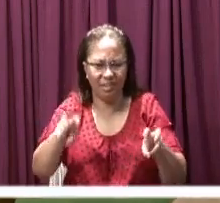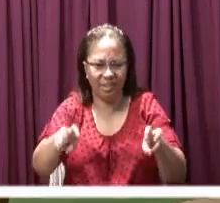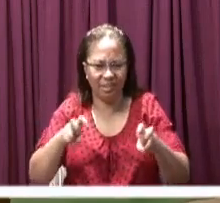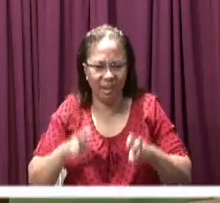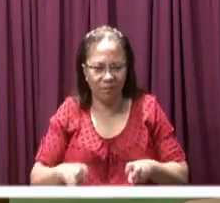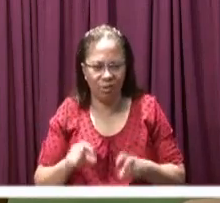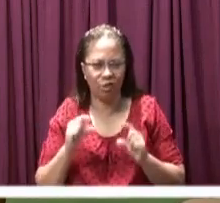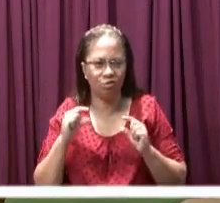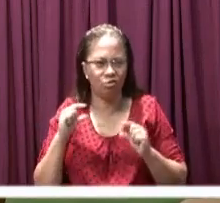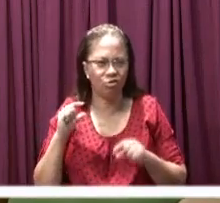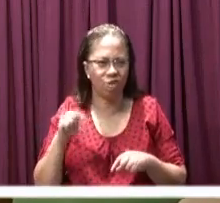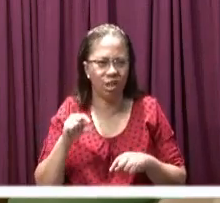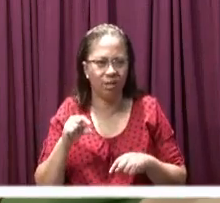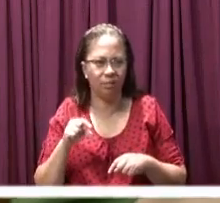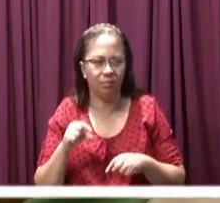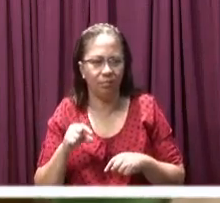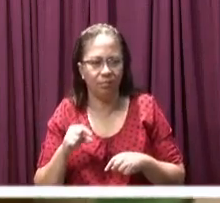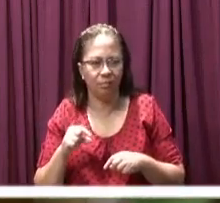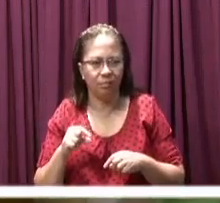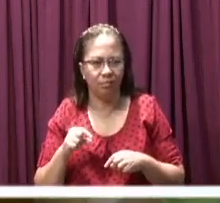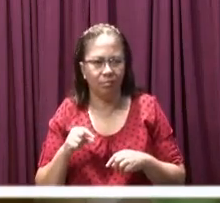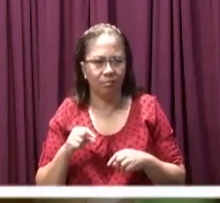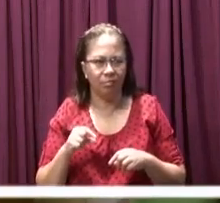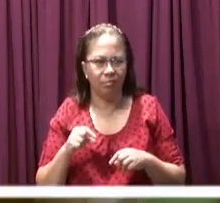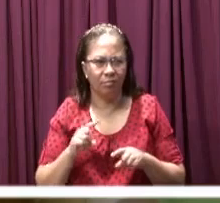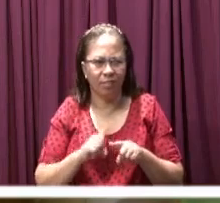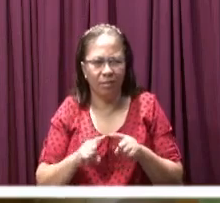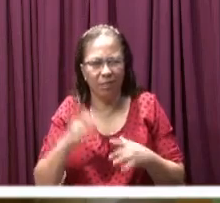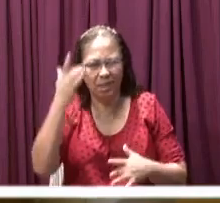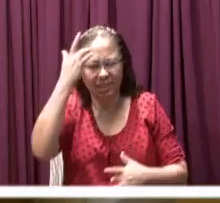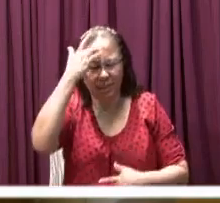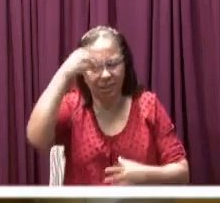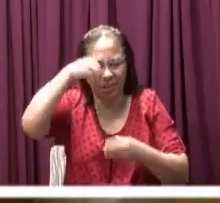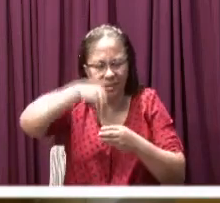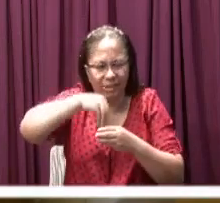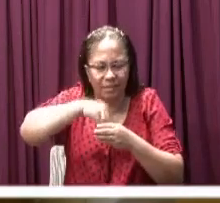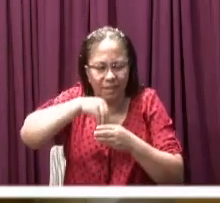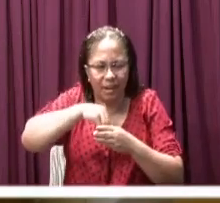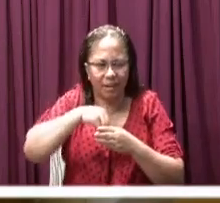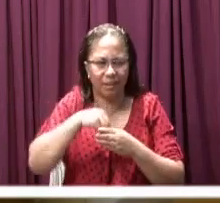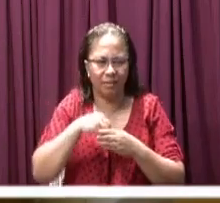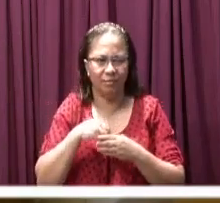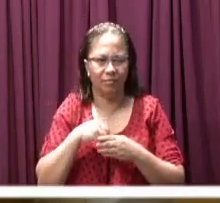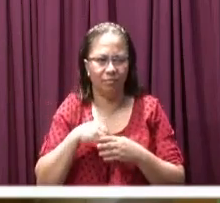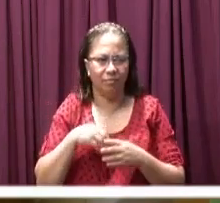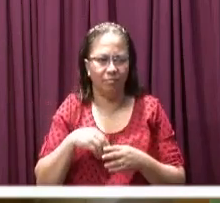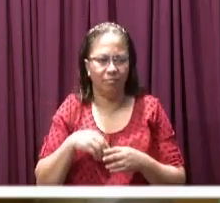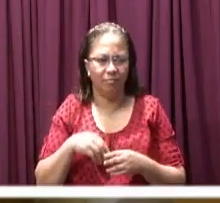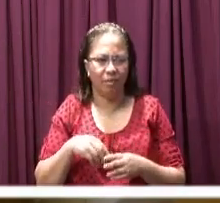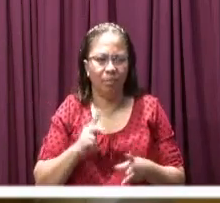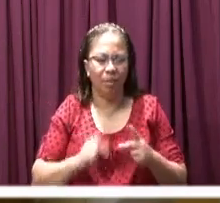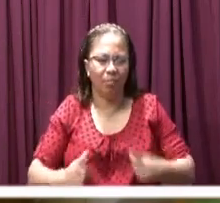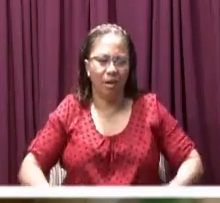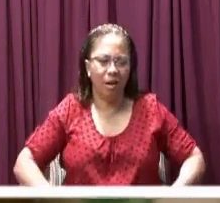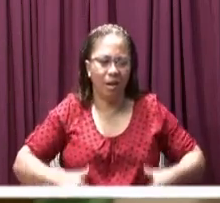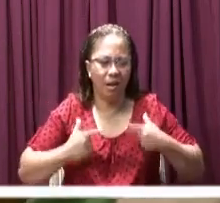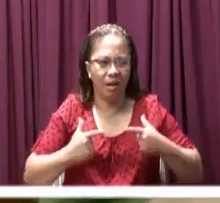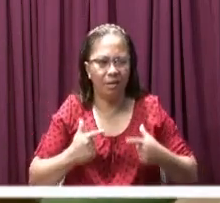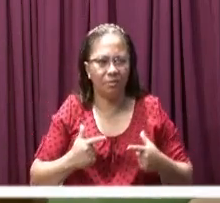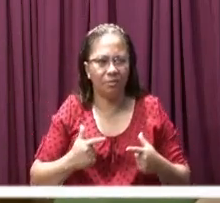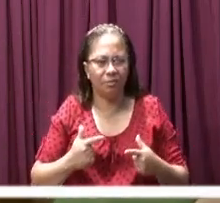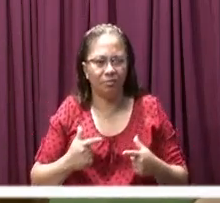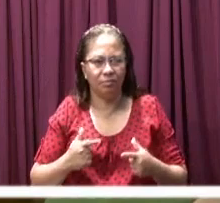the illnesses of those who live without a sense of purpose and love and life. To cure